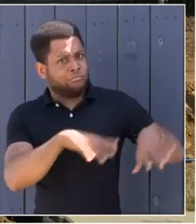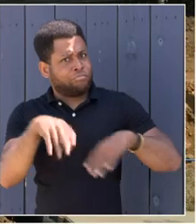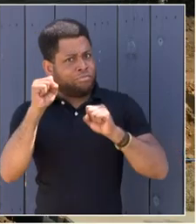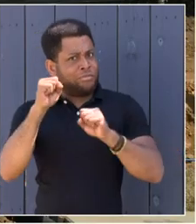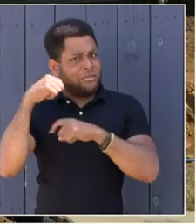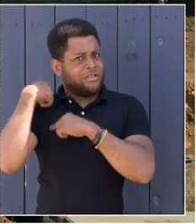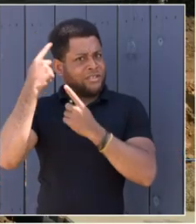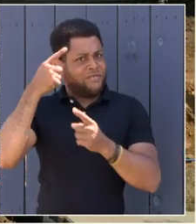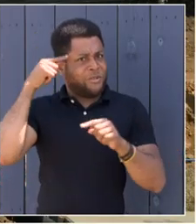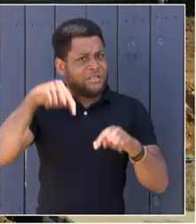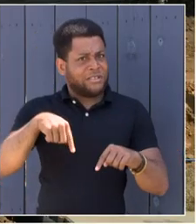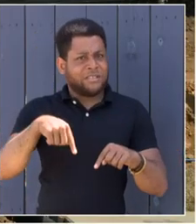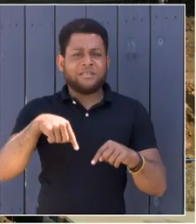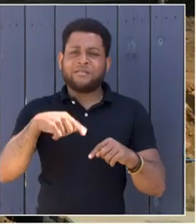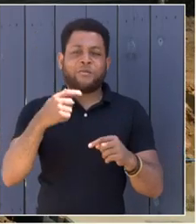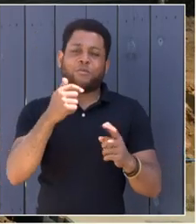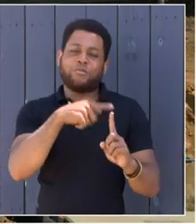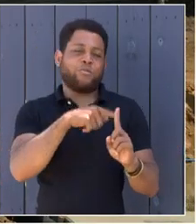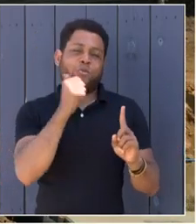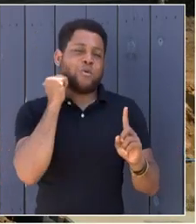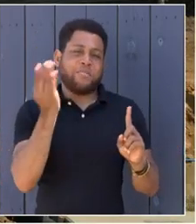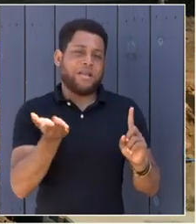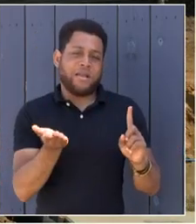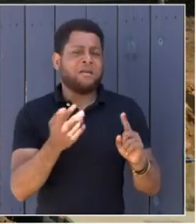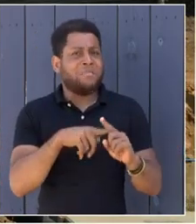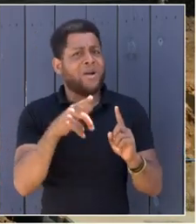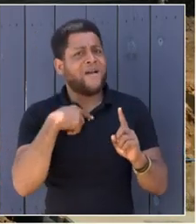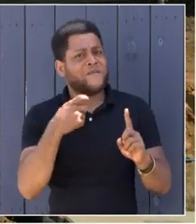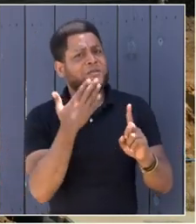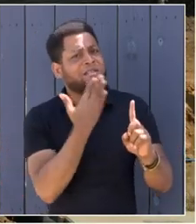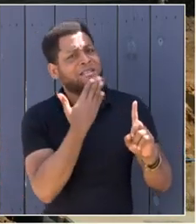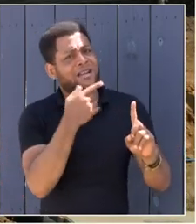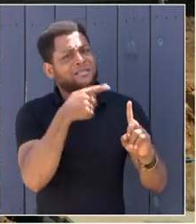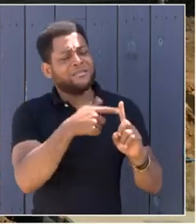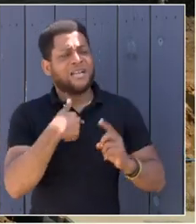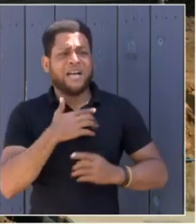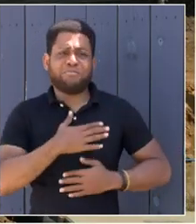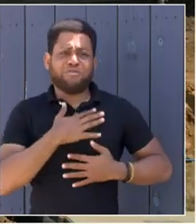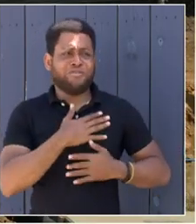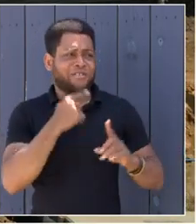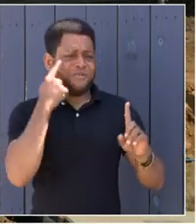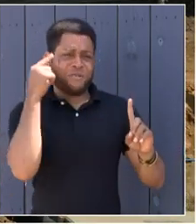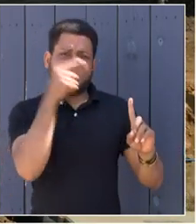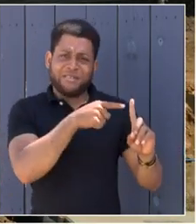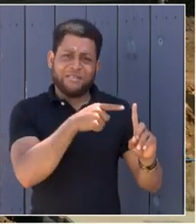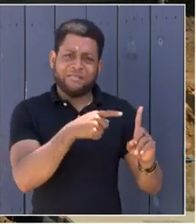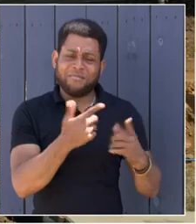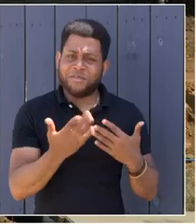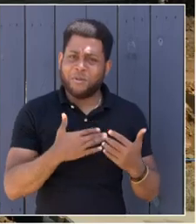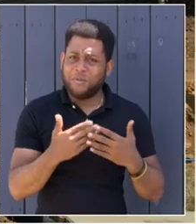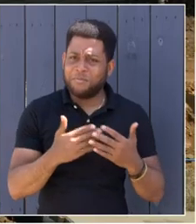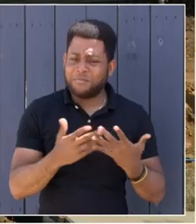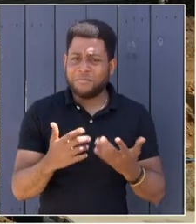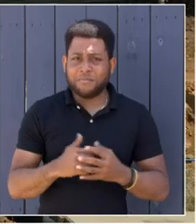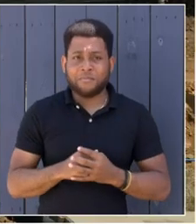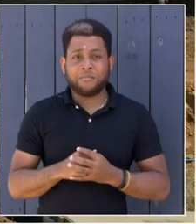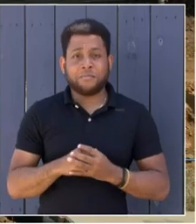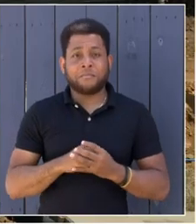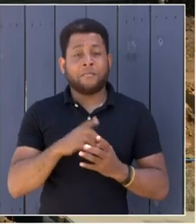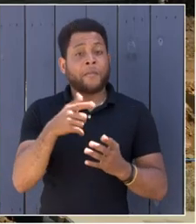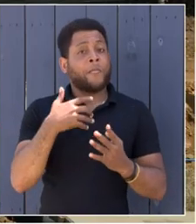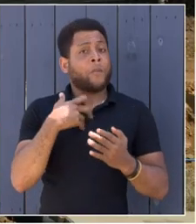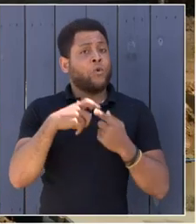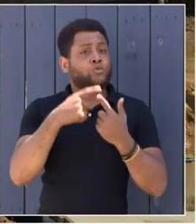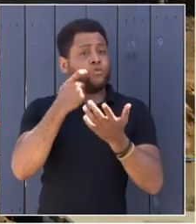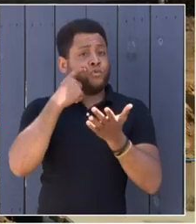you to Mayor Gray. I also want to acknowledge the Marshall Heights Community